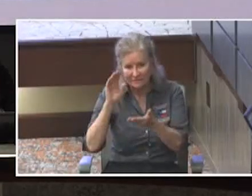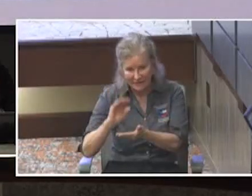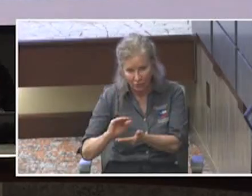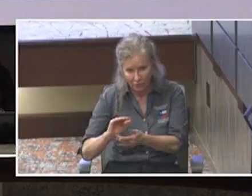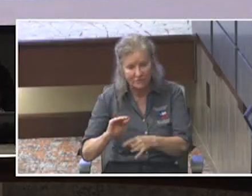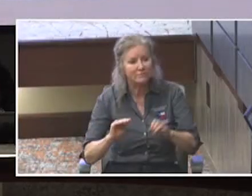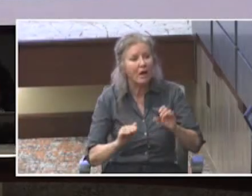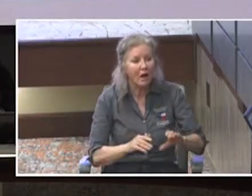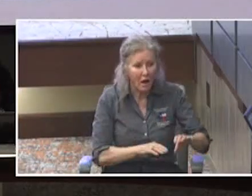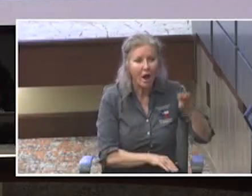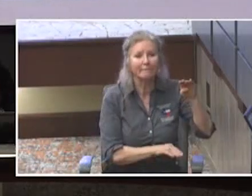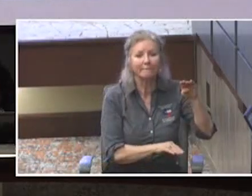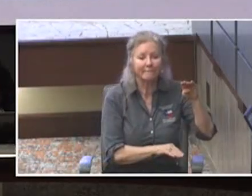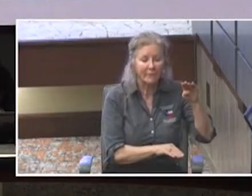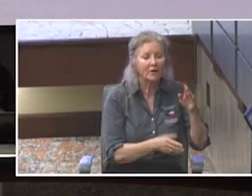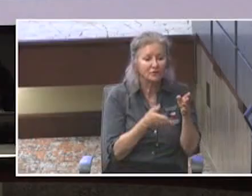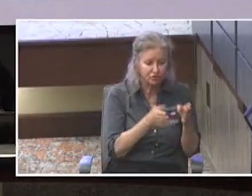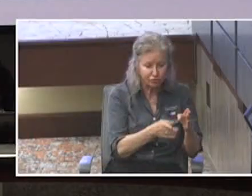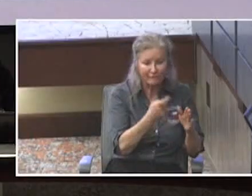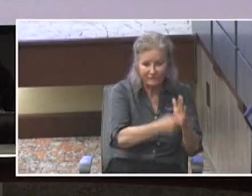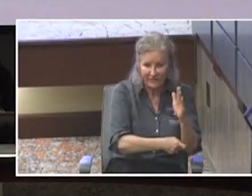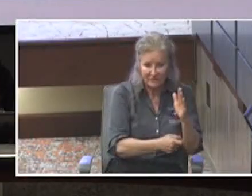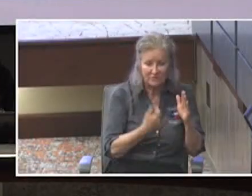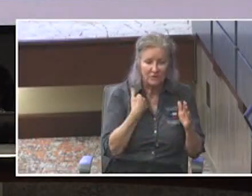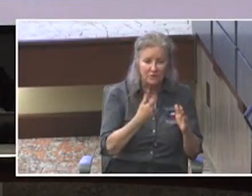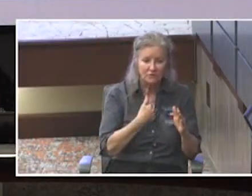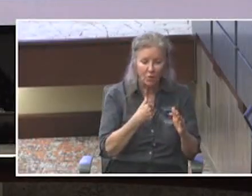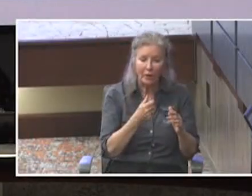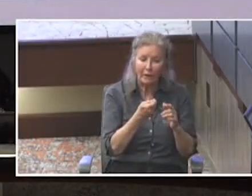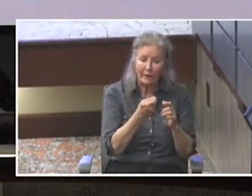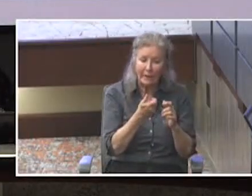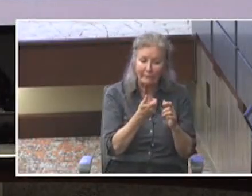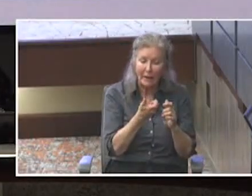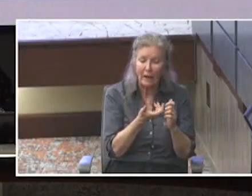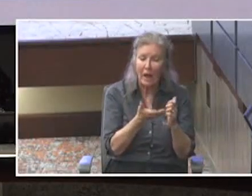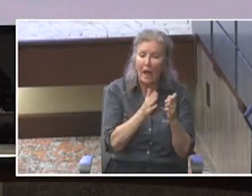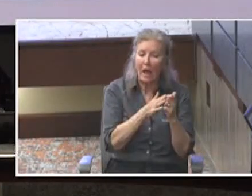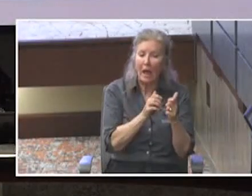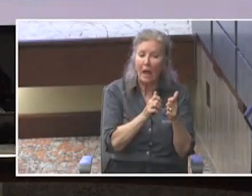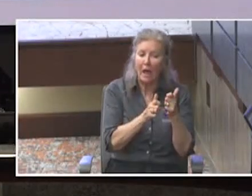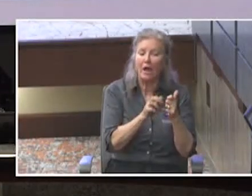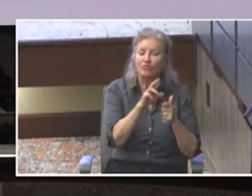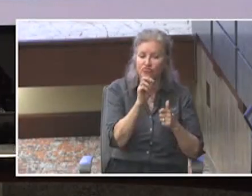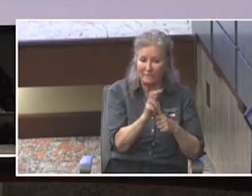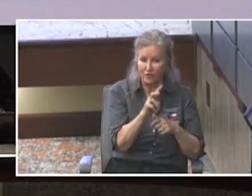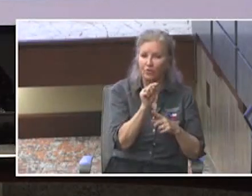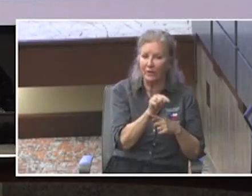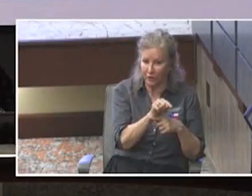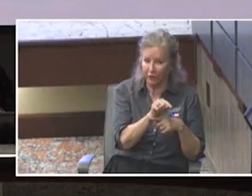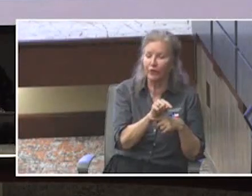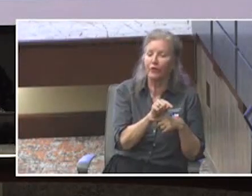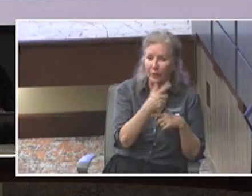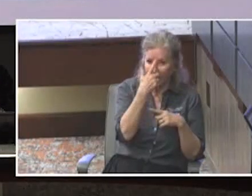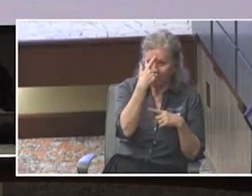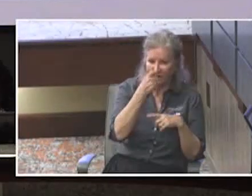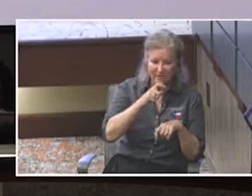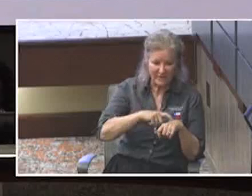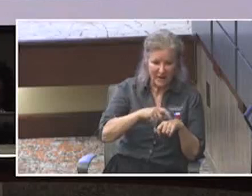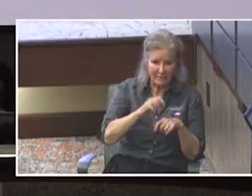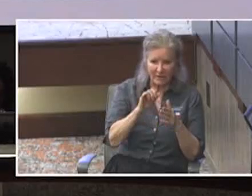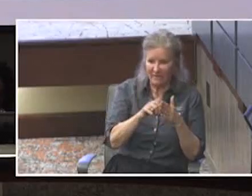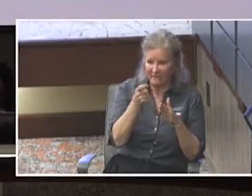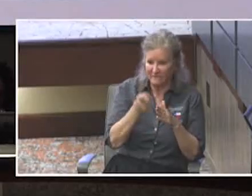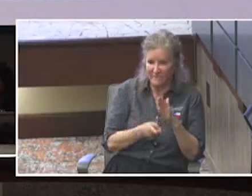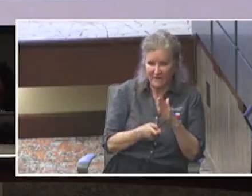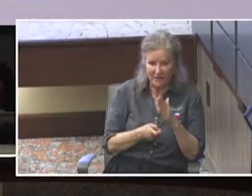increase in street fees, and so we're slightly ahead of revenues here because of the timing of that fee increase